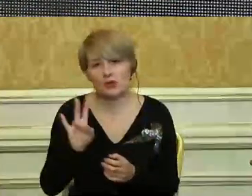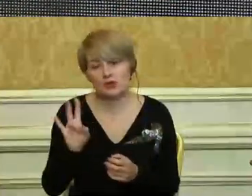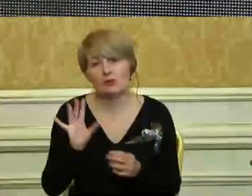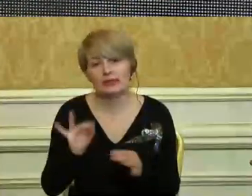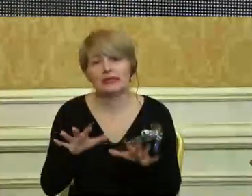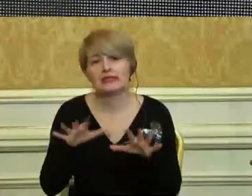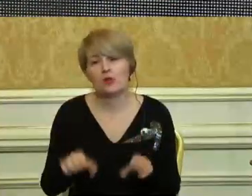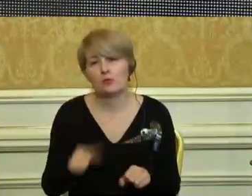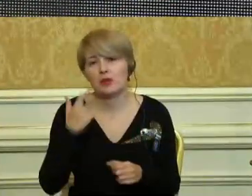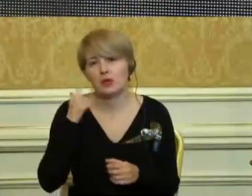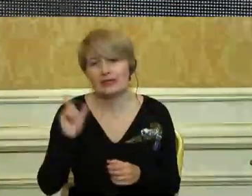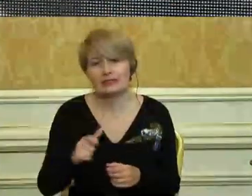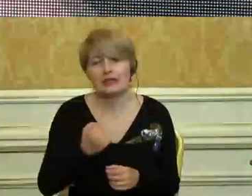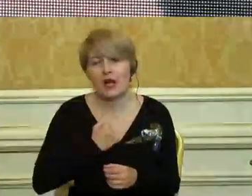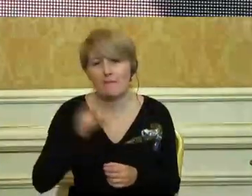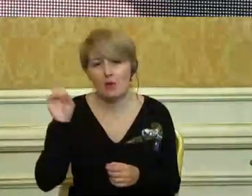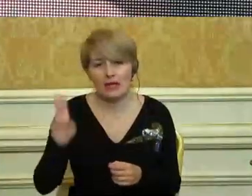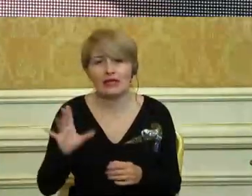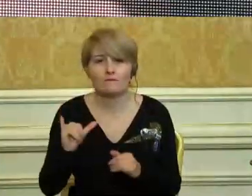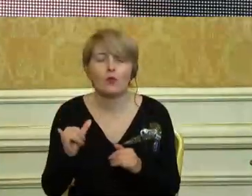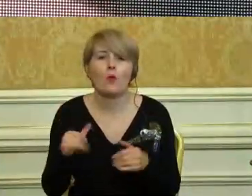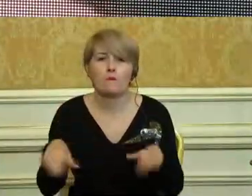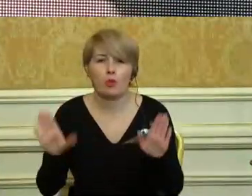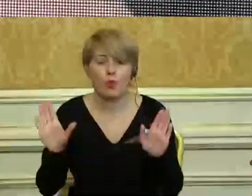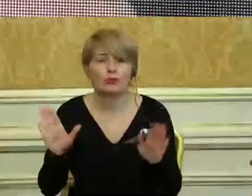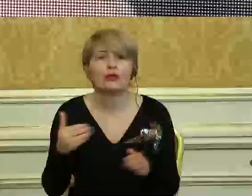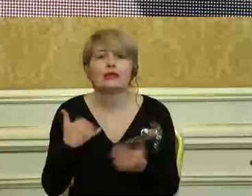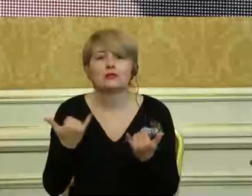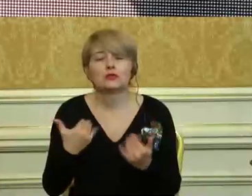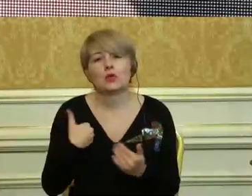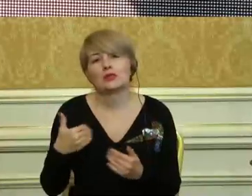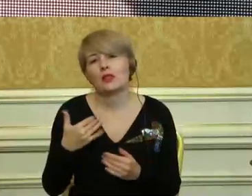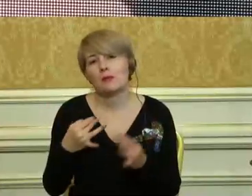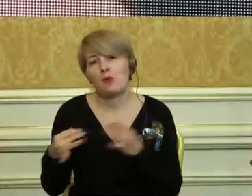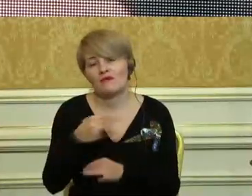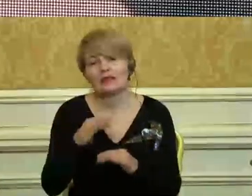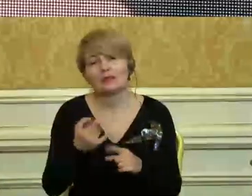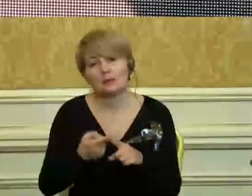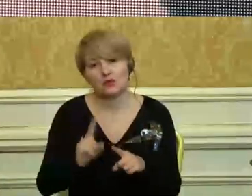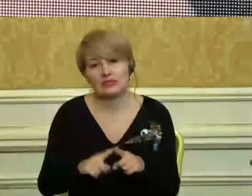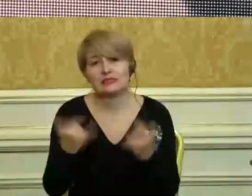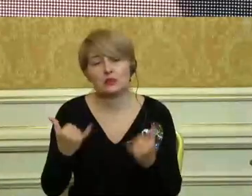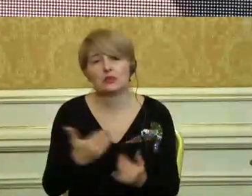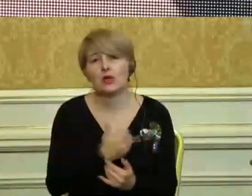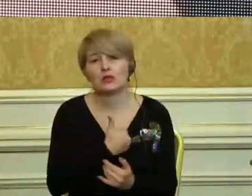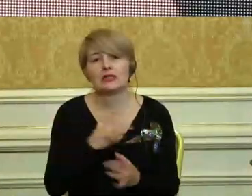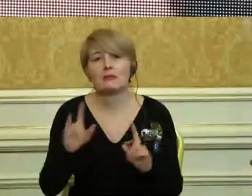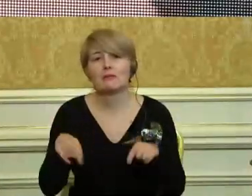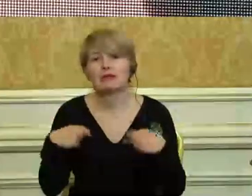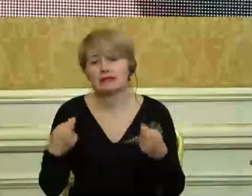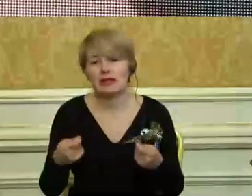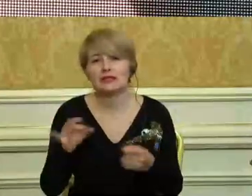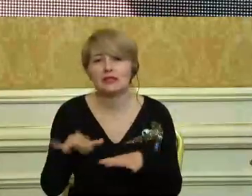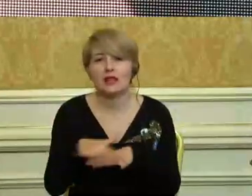So today I want to talk about that. Today I want to reiterate to you and to the people of Ukraine